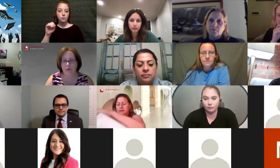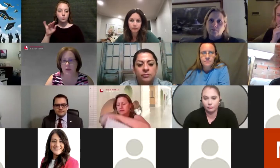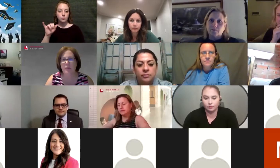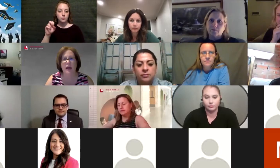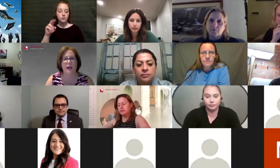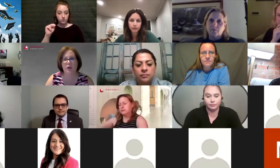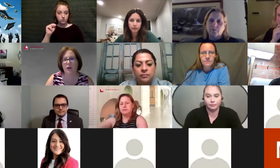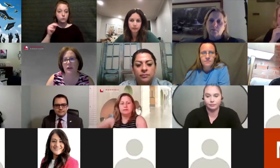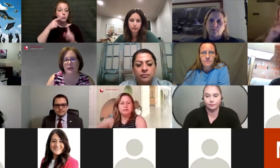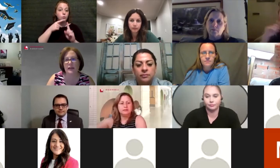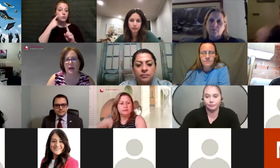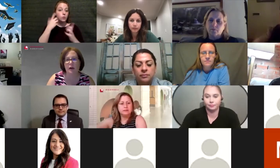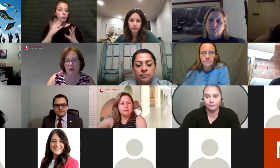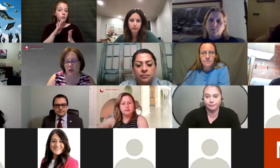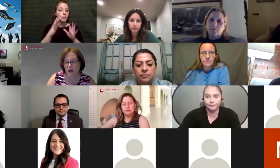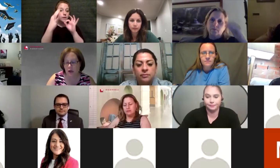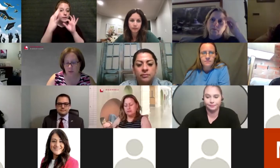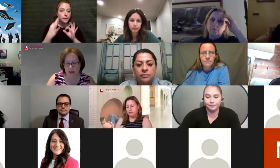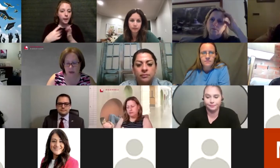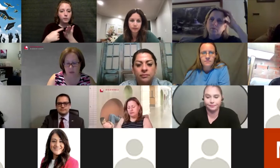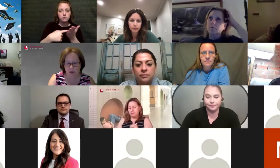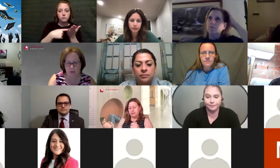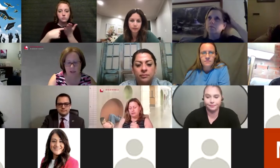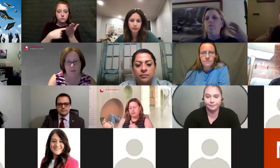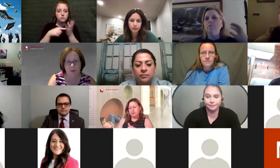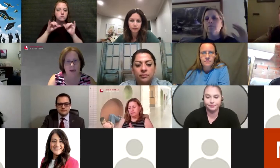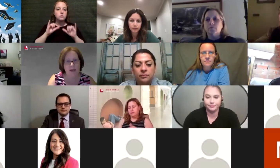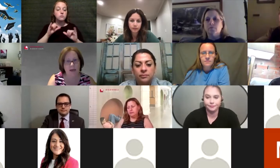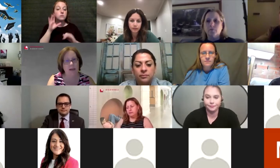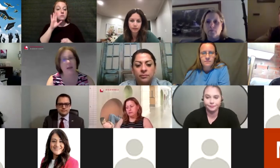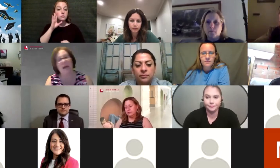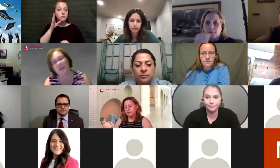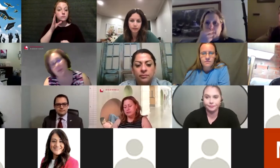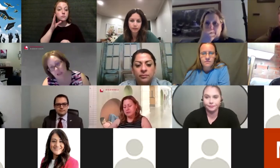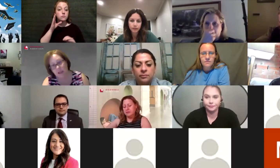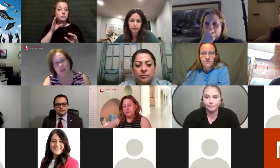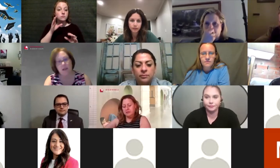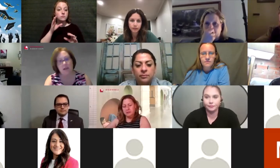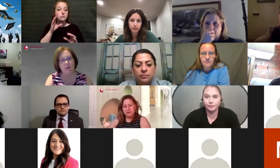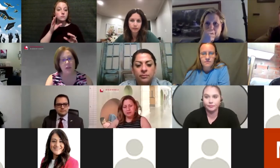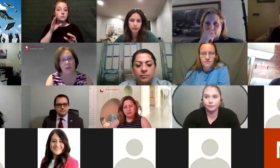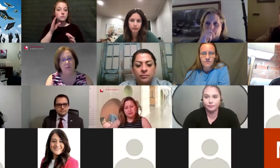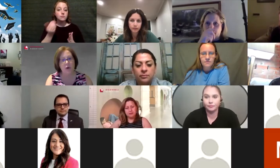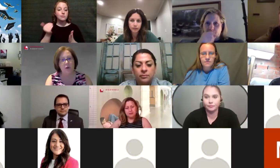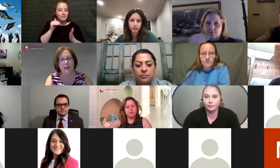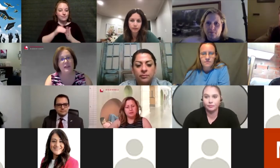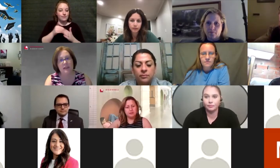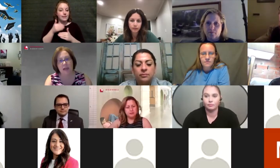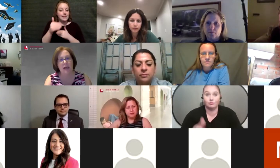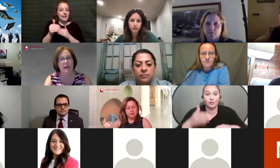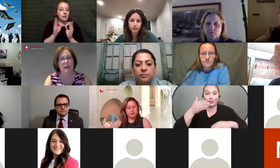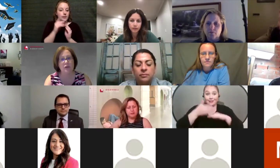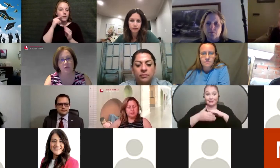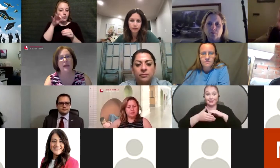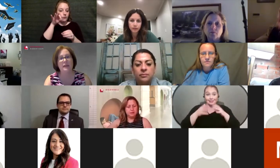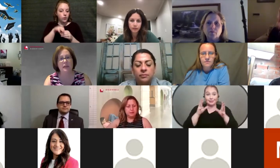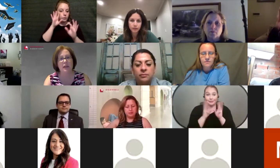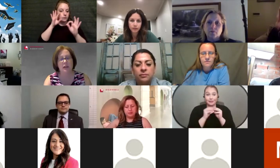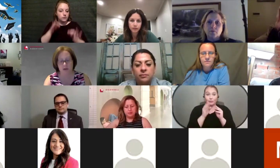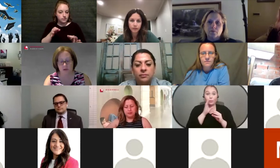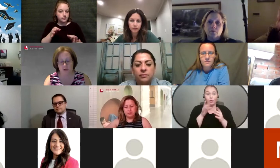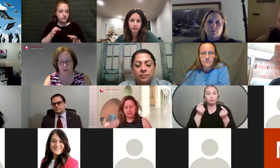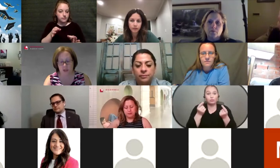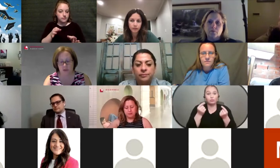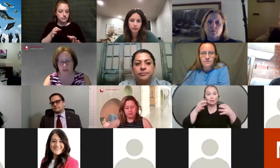gather feedback, talk things out. Again, we're going to be coming back in the next meeting to really vote and decide and direct